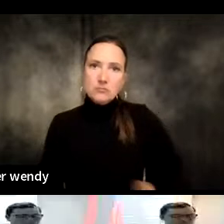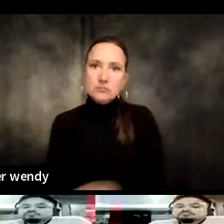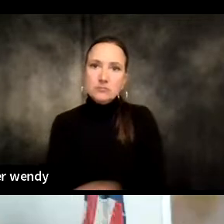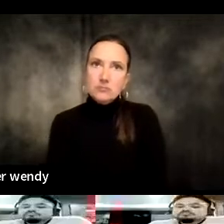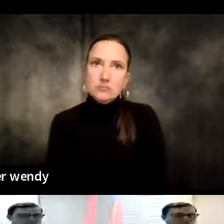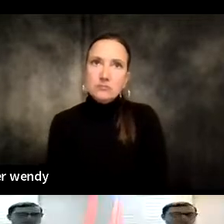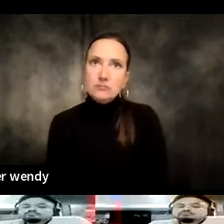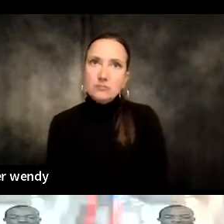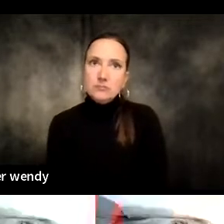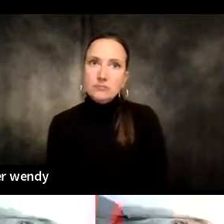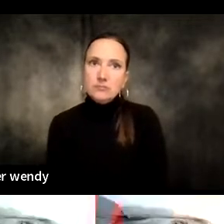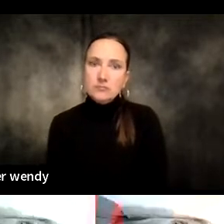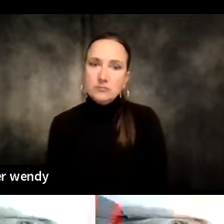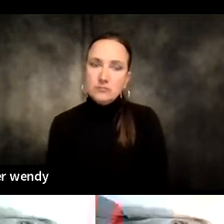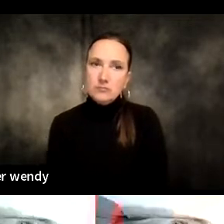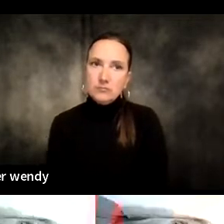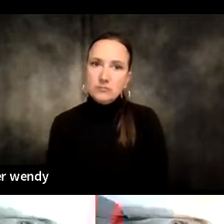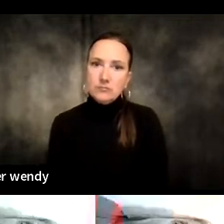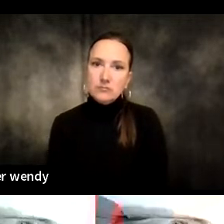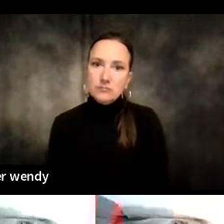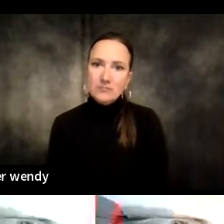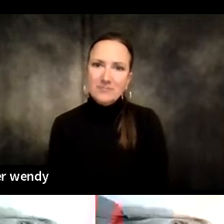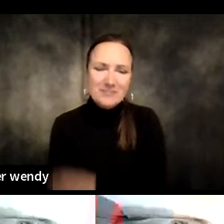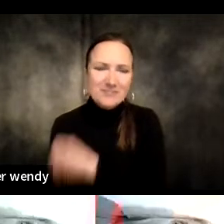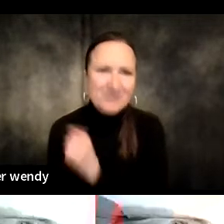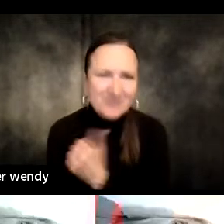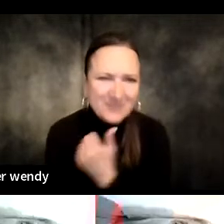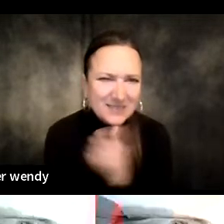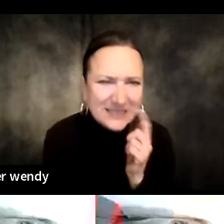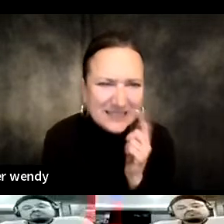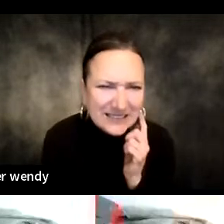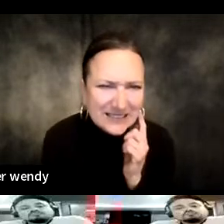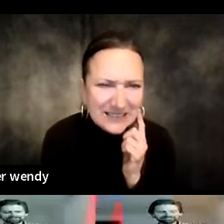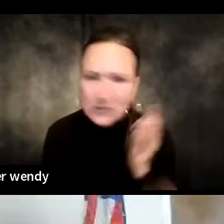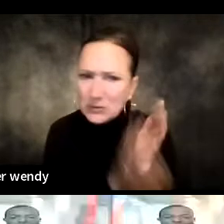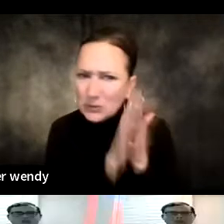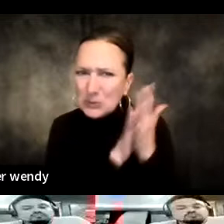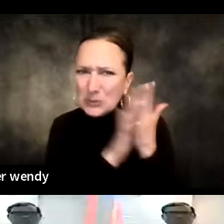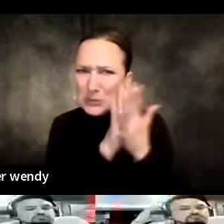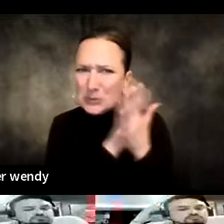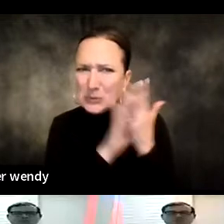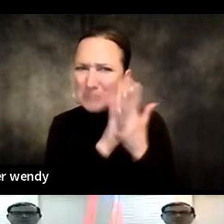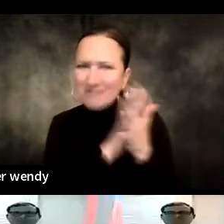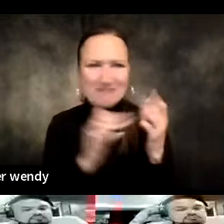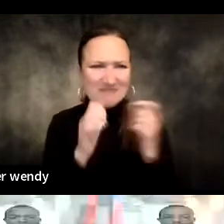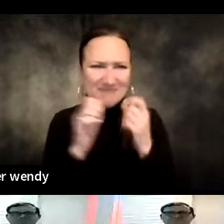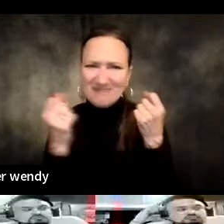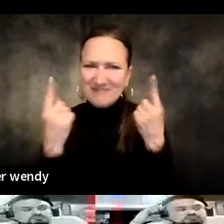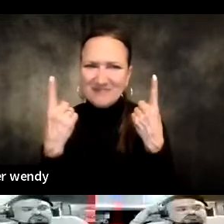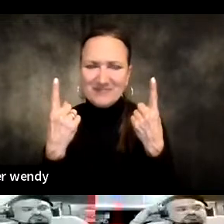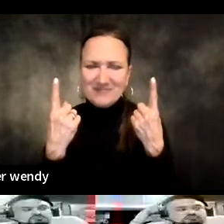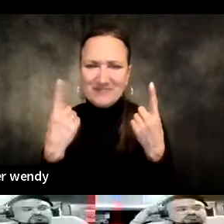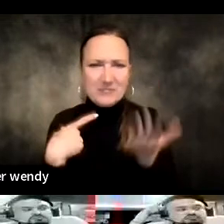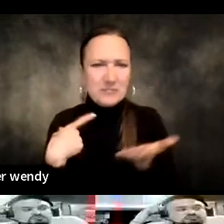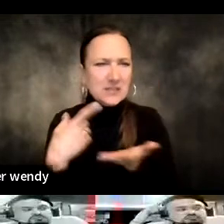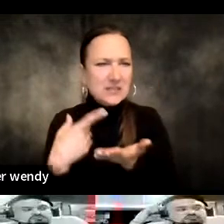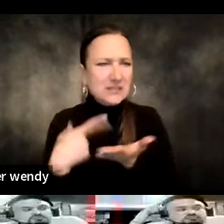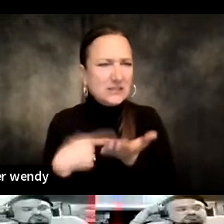Hold on. I don't have any questions. Could you follow what we had discussed it